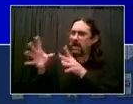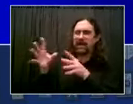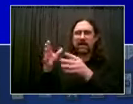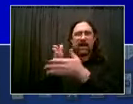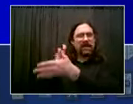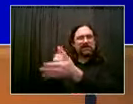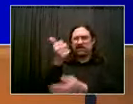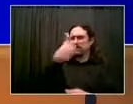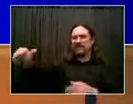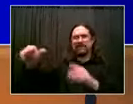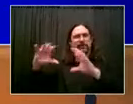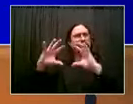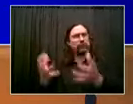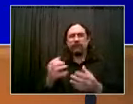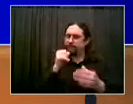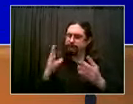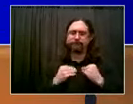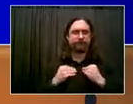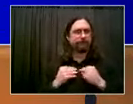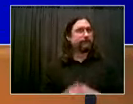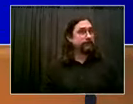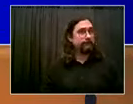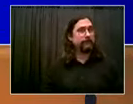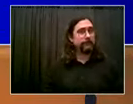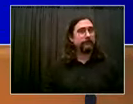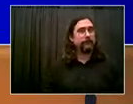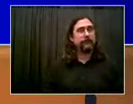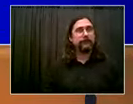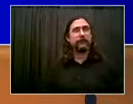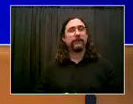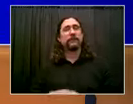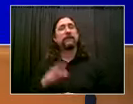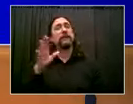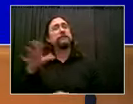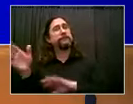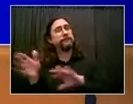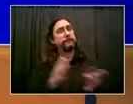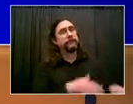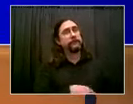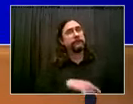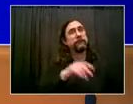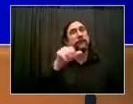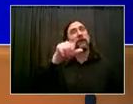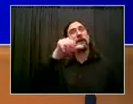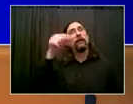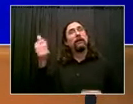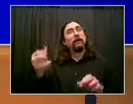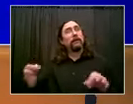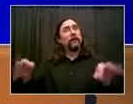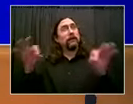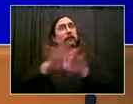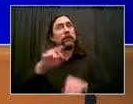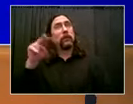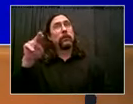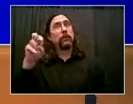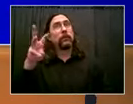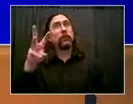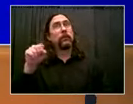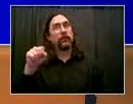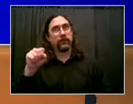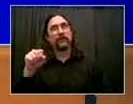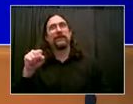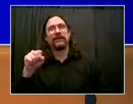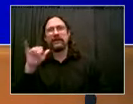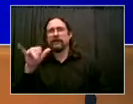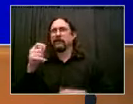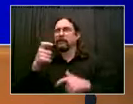today, but this is a case of saving the biggest news for last. And it is a very, very